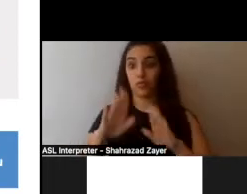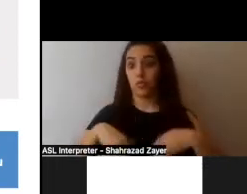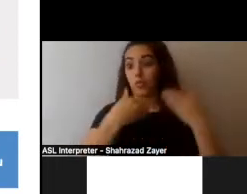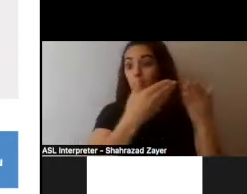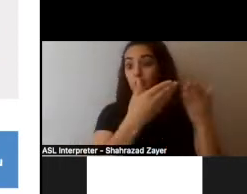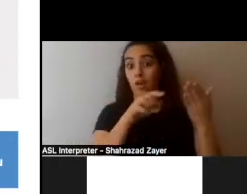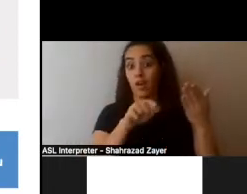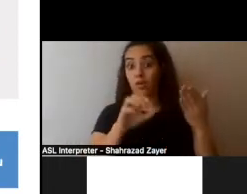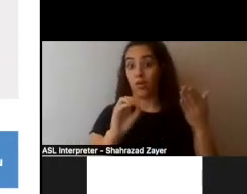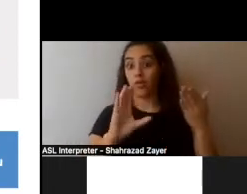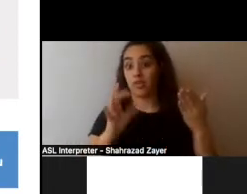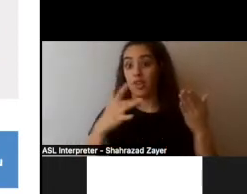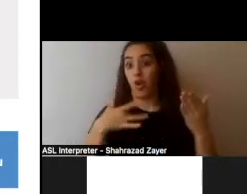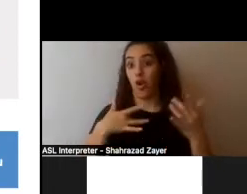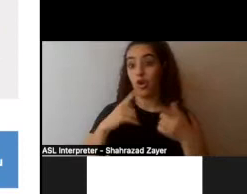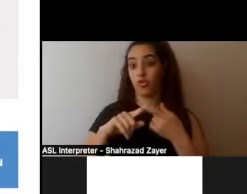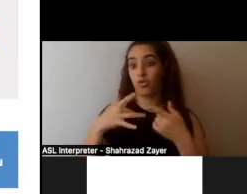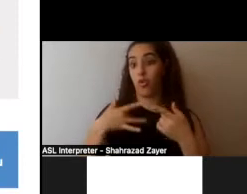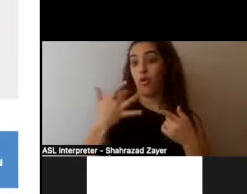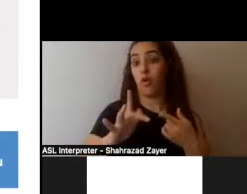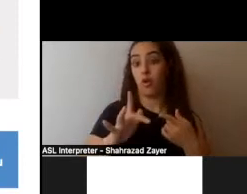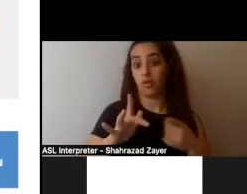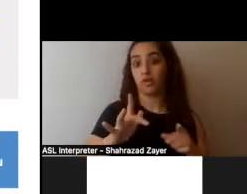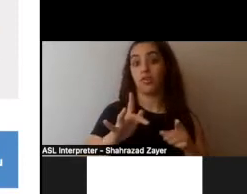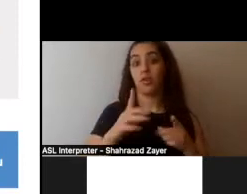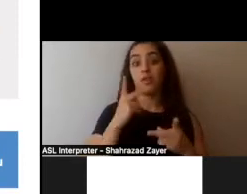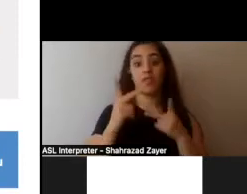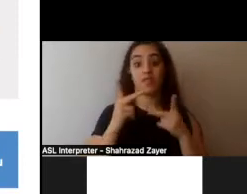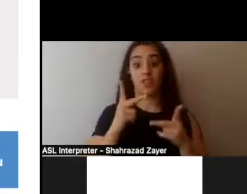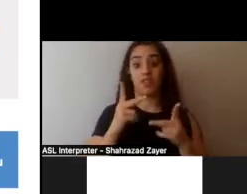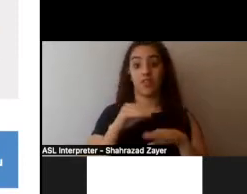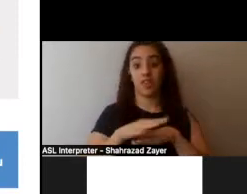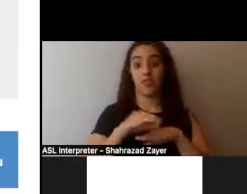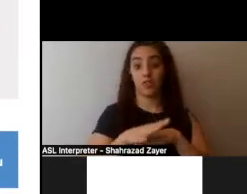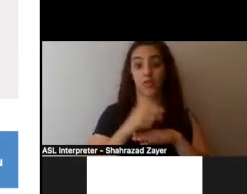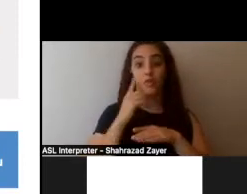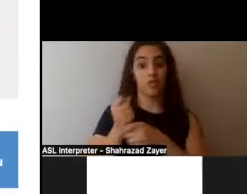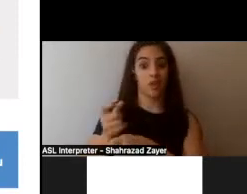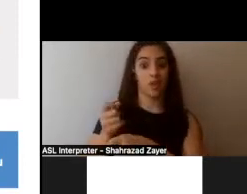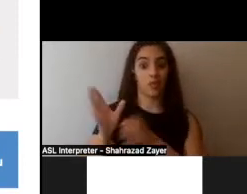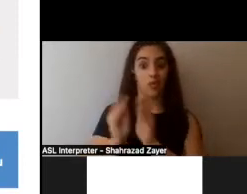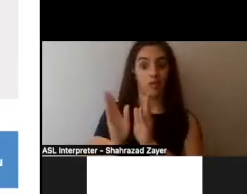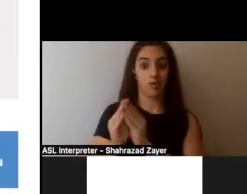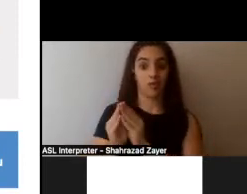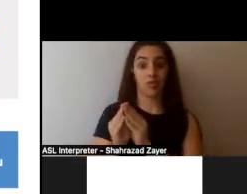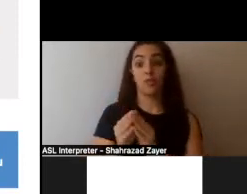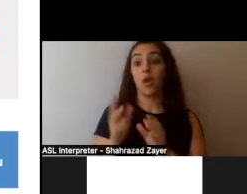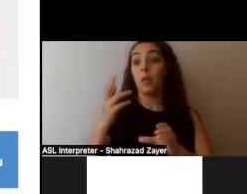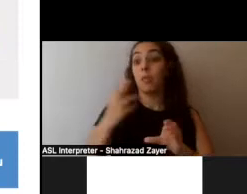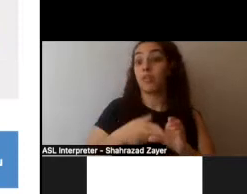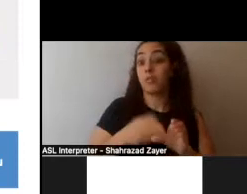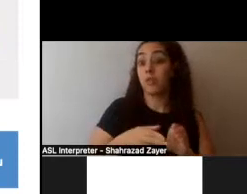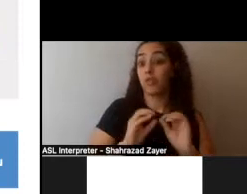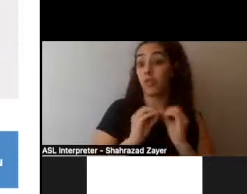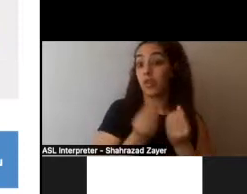Visitation Council and an annual conference. And participating organizations include many of those